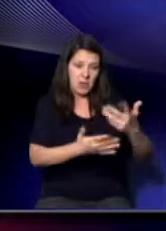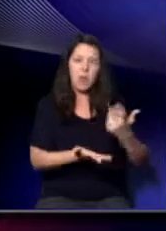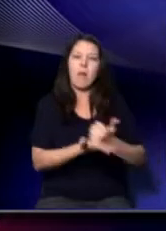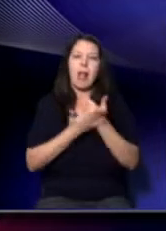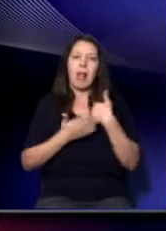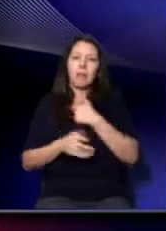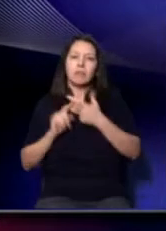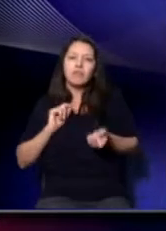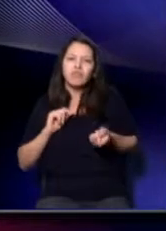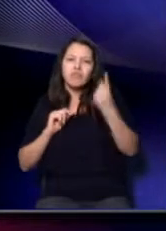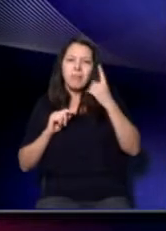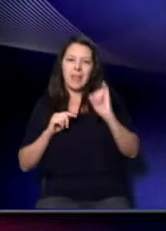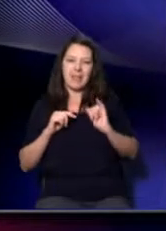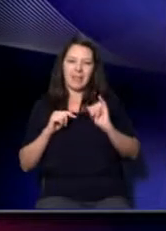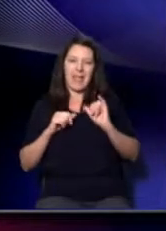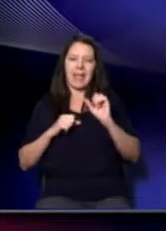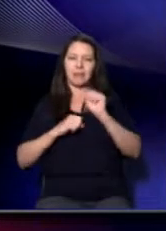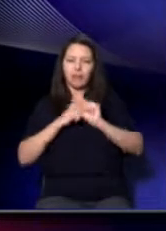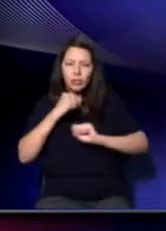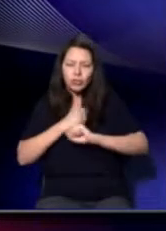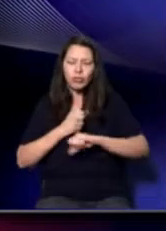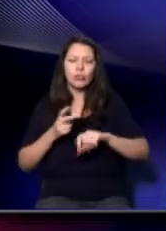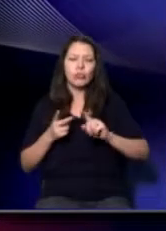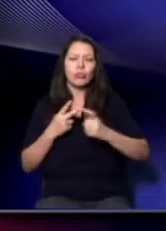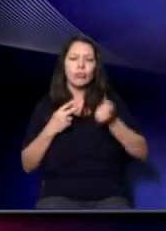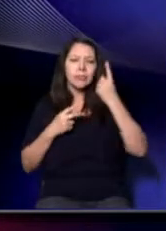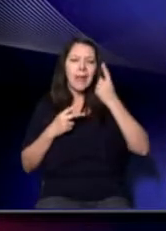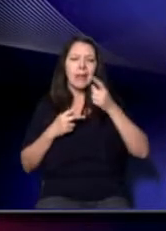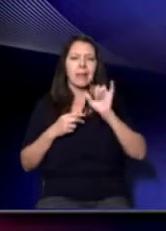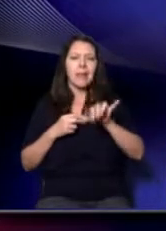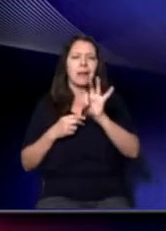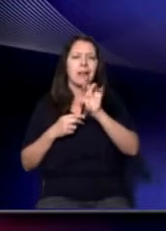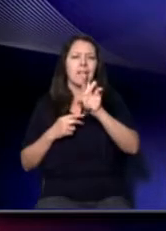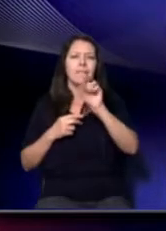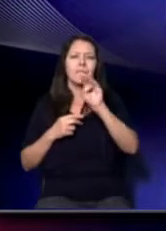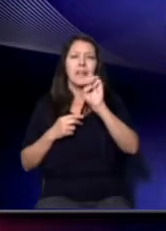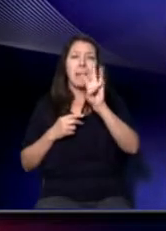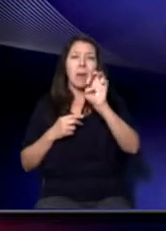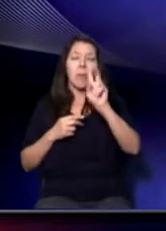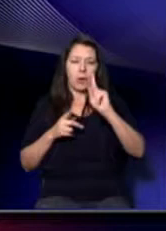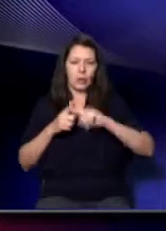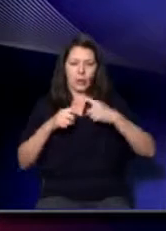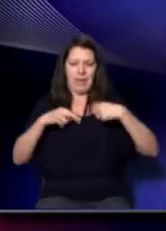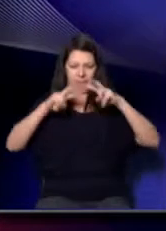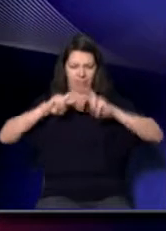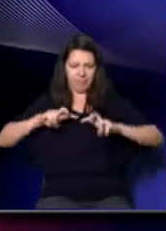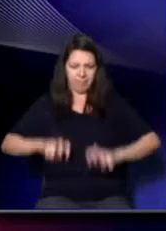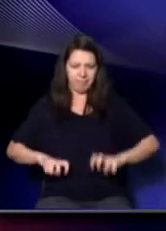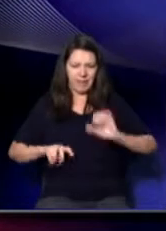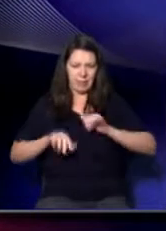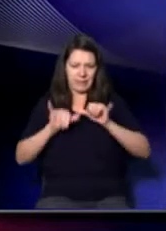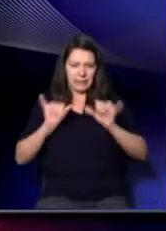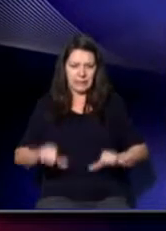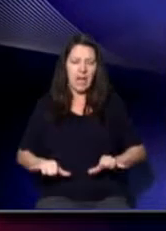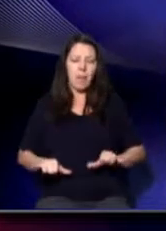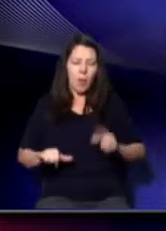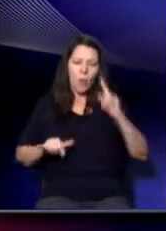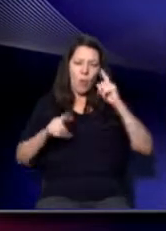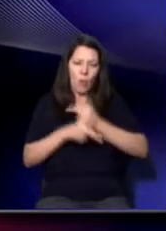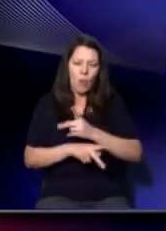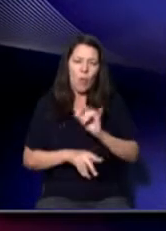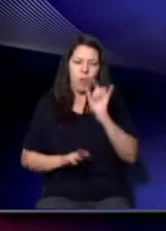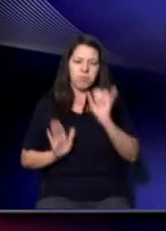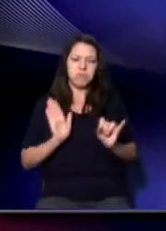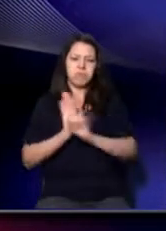structure and framework to look at our systems and to figure out what we need to improve. The